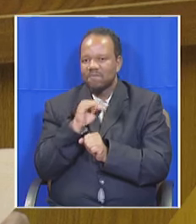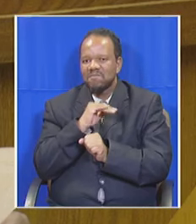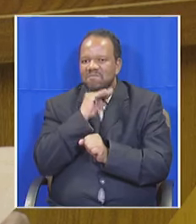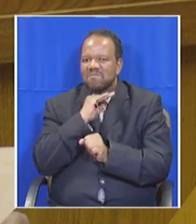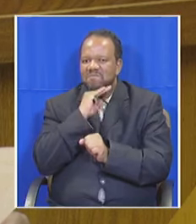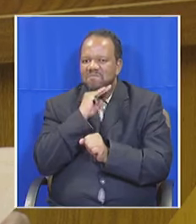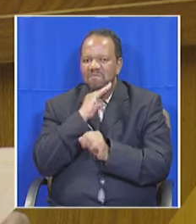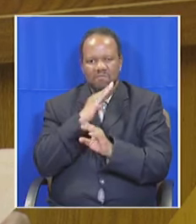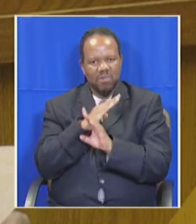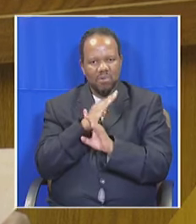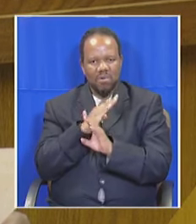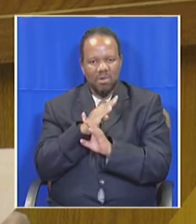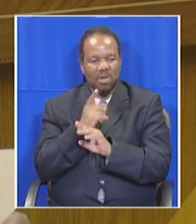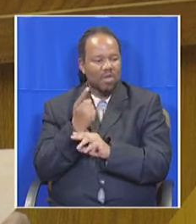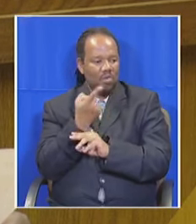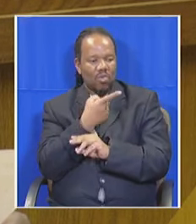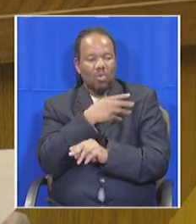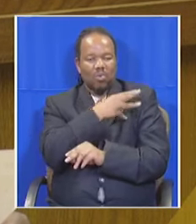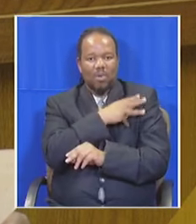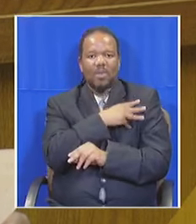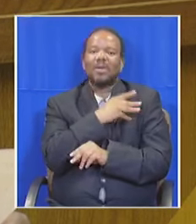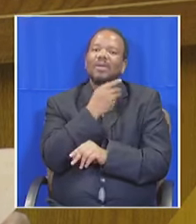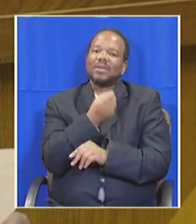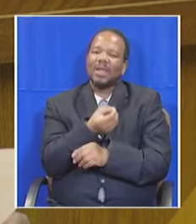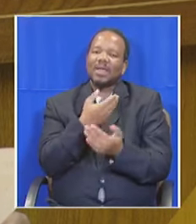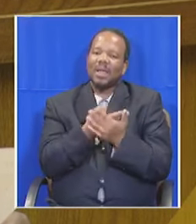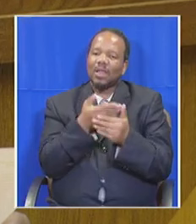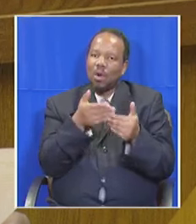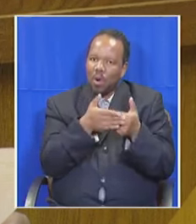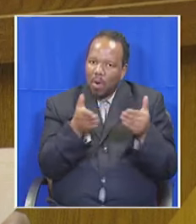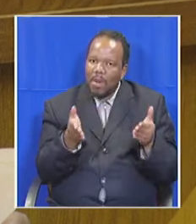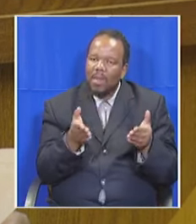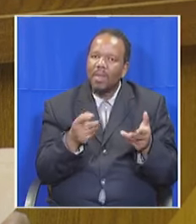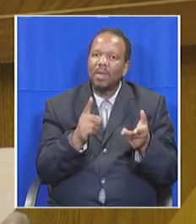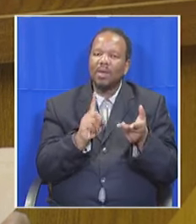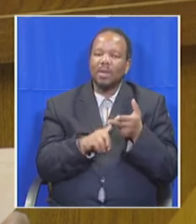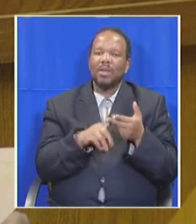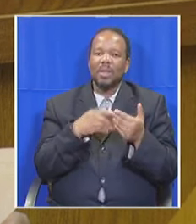protection for employees. It leaves them to open or to criminal